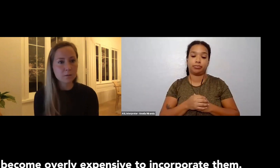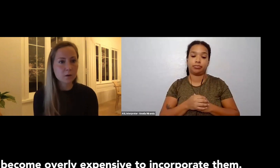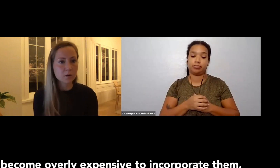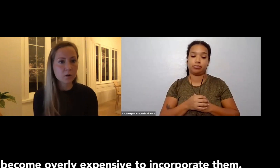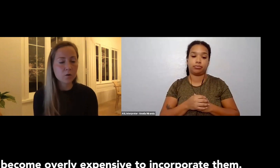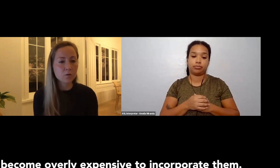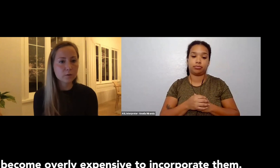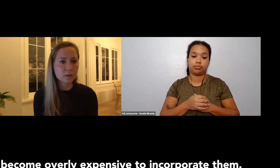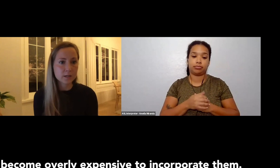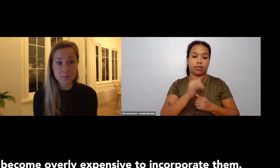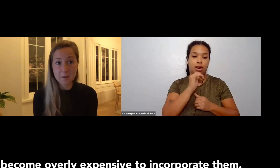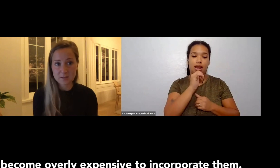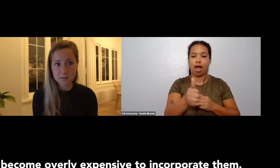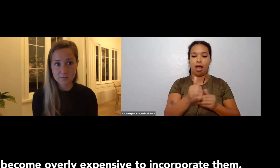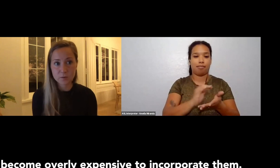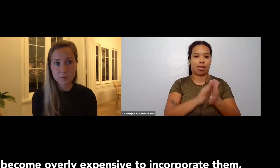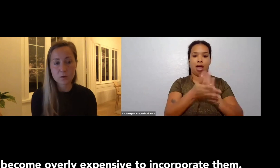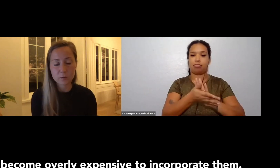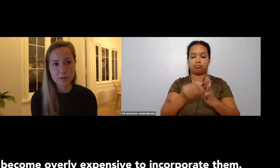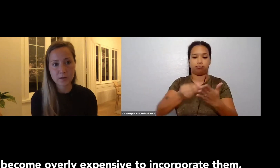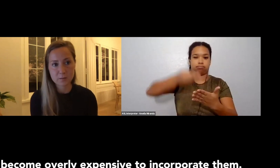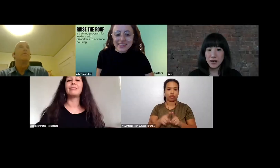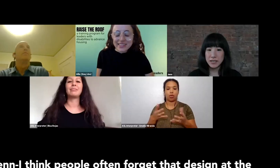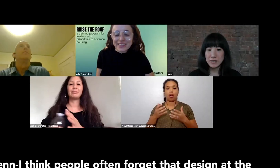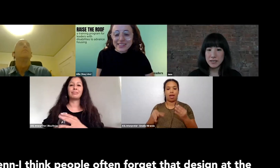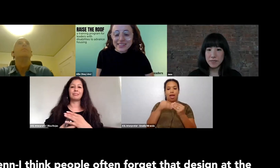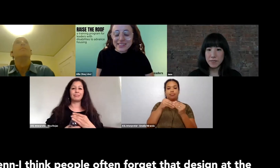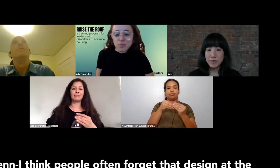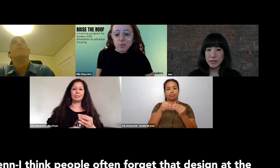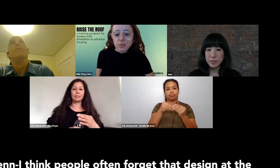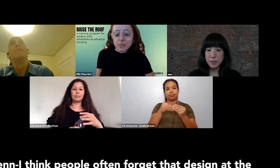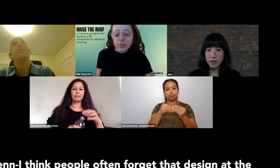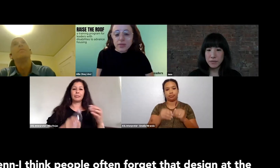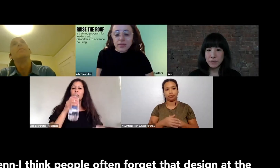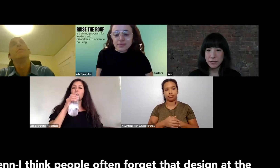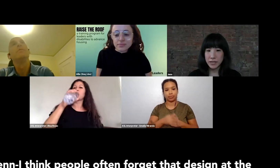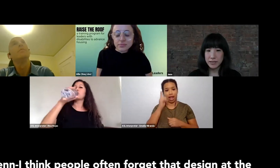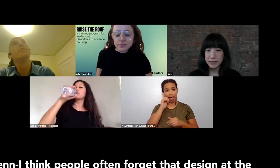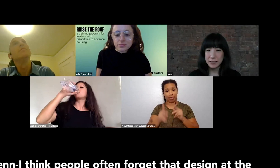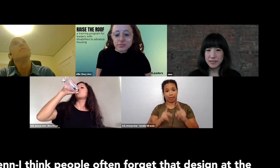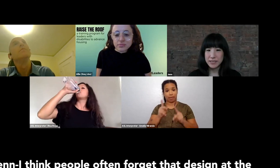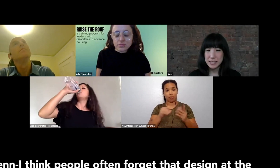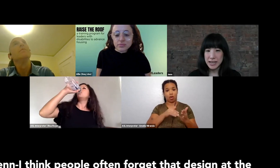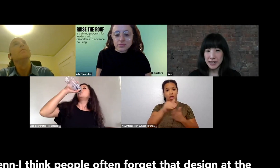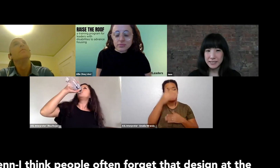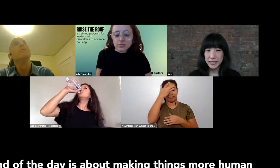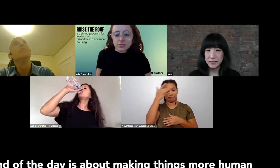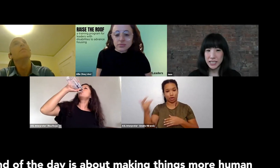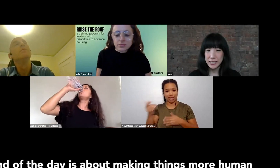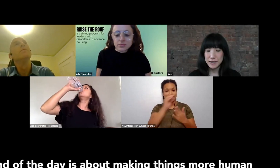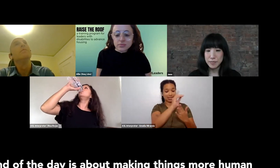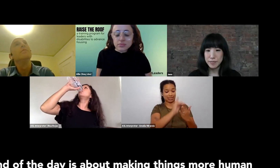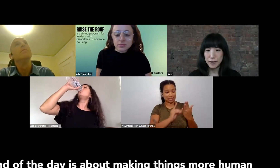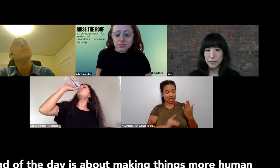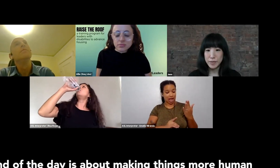become overly expensive to incorporate them. I think people often forget that design at the end of the